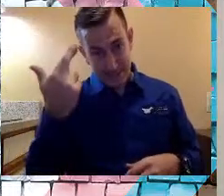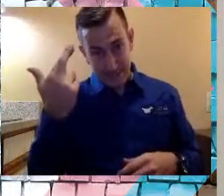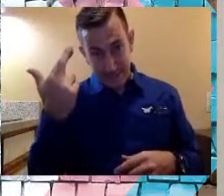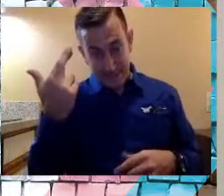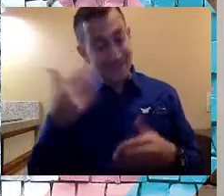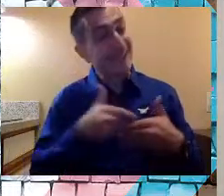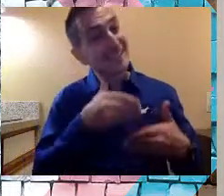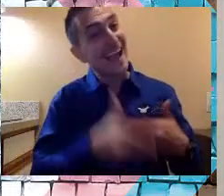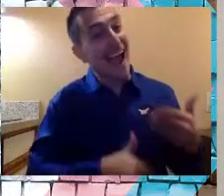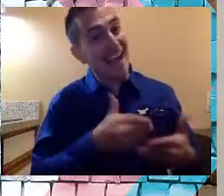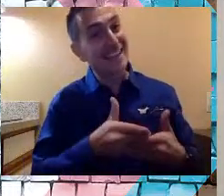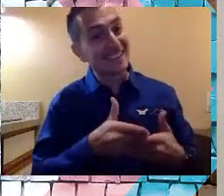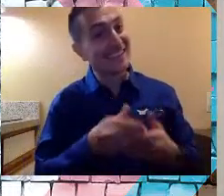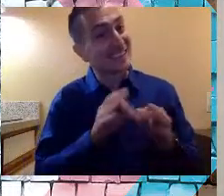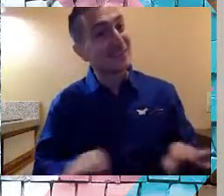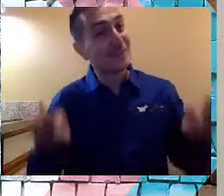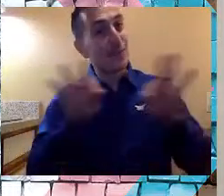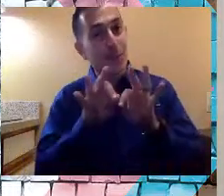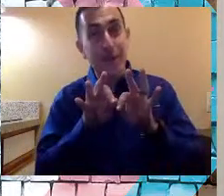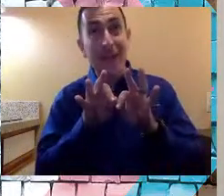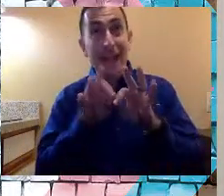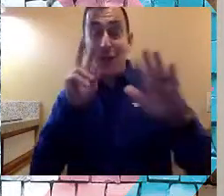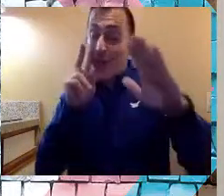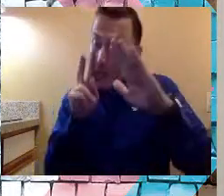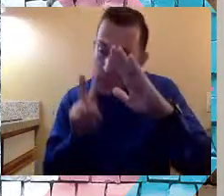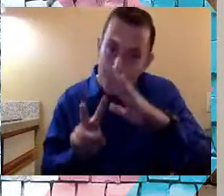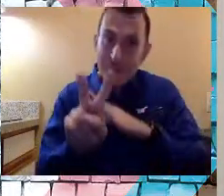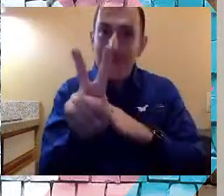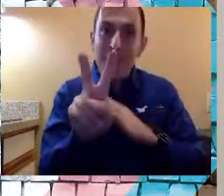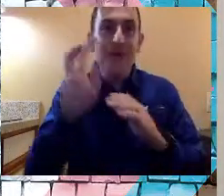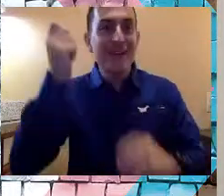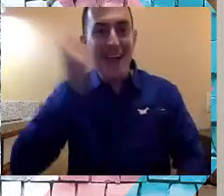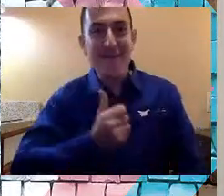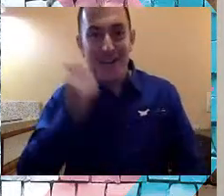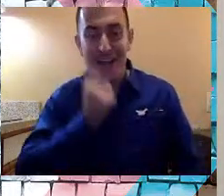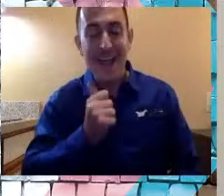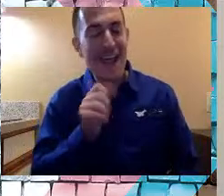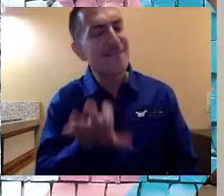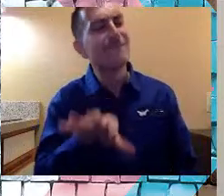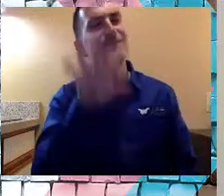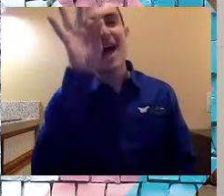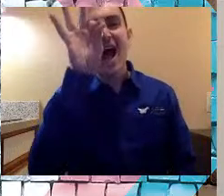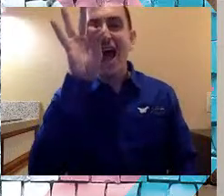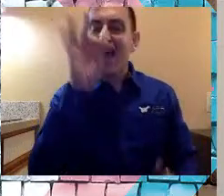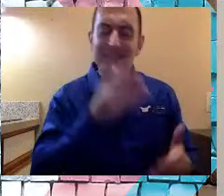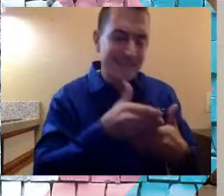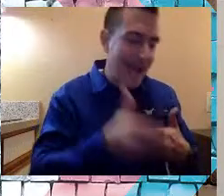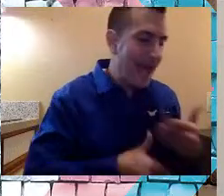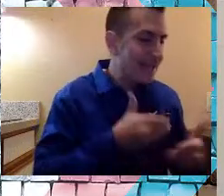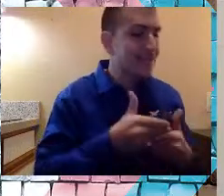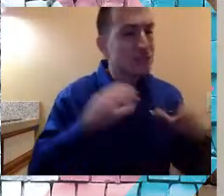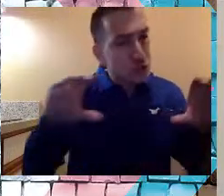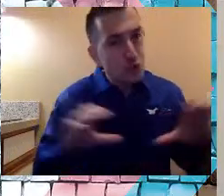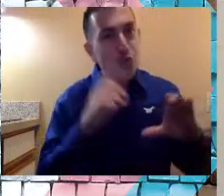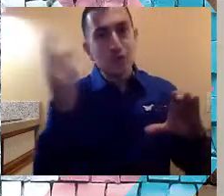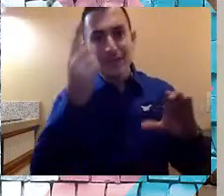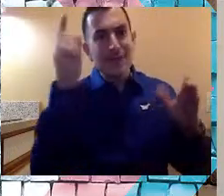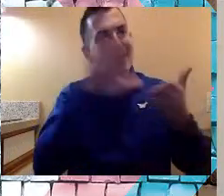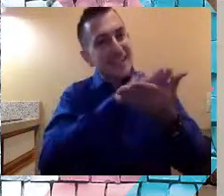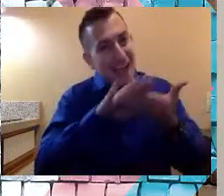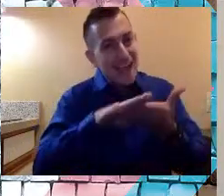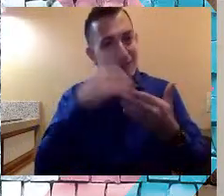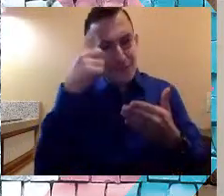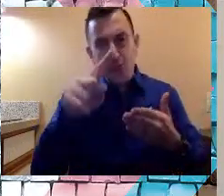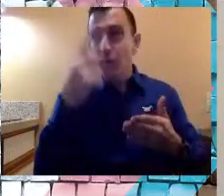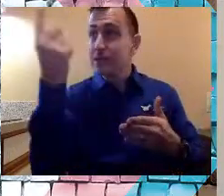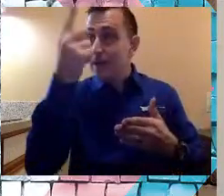that nice? So try a little kindness. Do something nice for a stranger. Do something nice for your family or